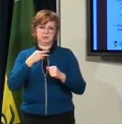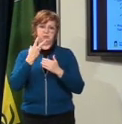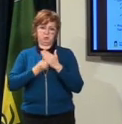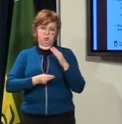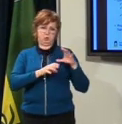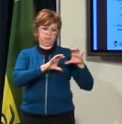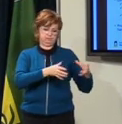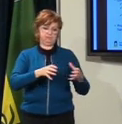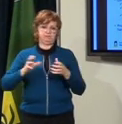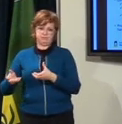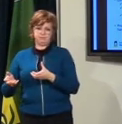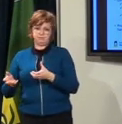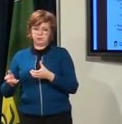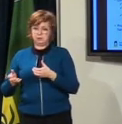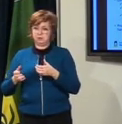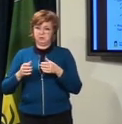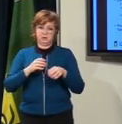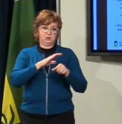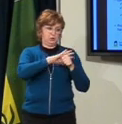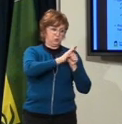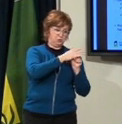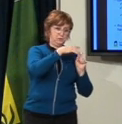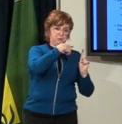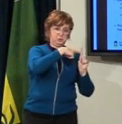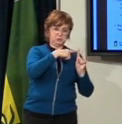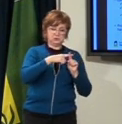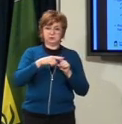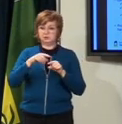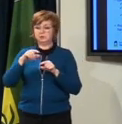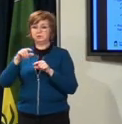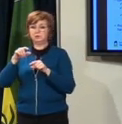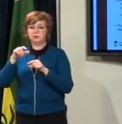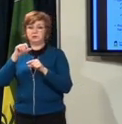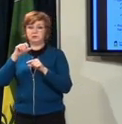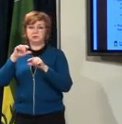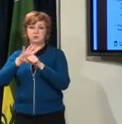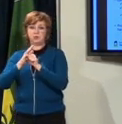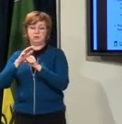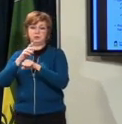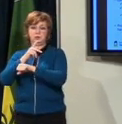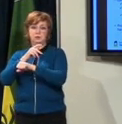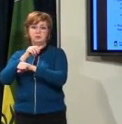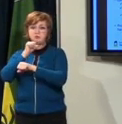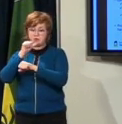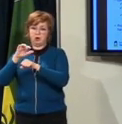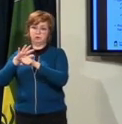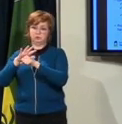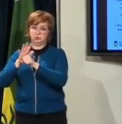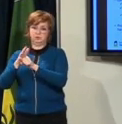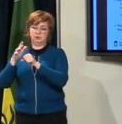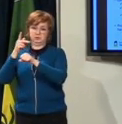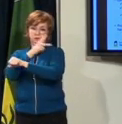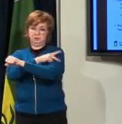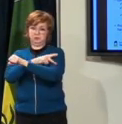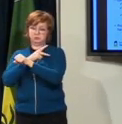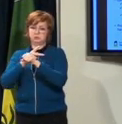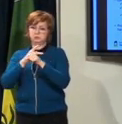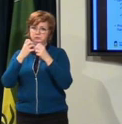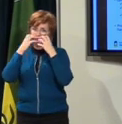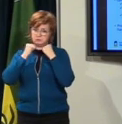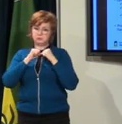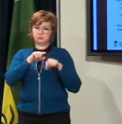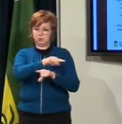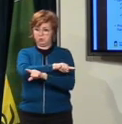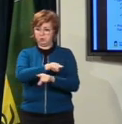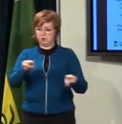groups, despite the turbulent times that we're in. We are committed to maintaining non-COVID services as much as